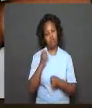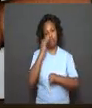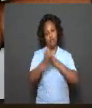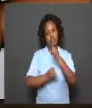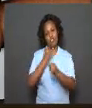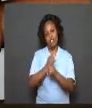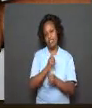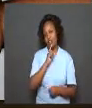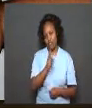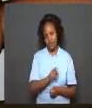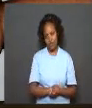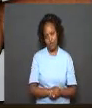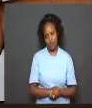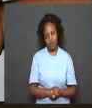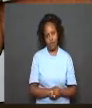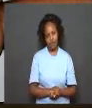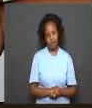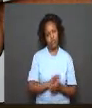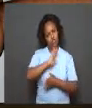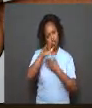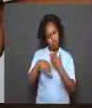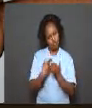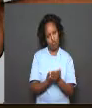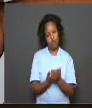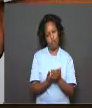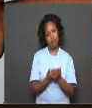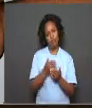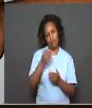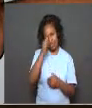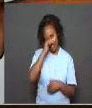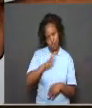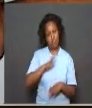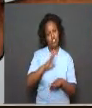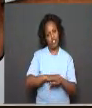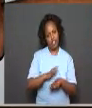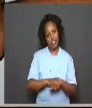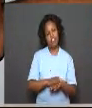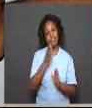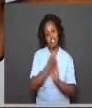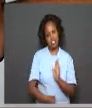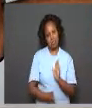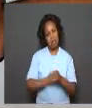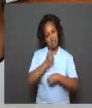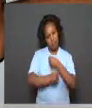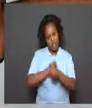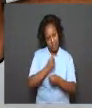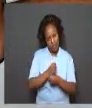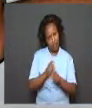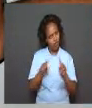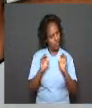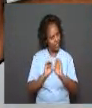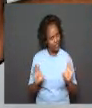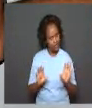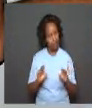universal, applying to all humans regardless of age,